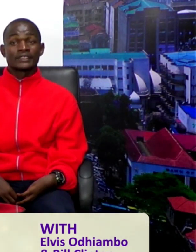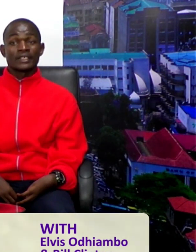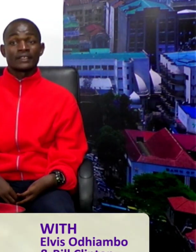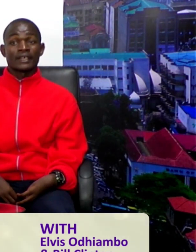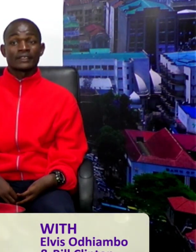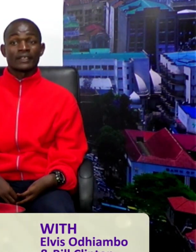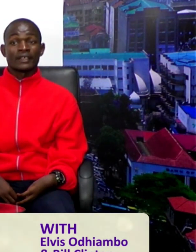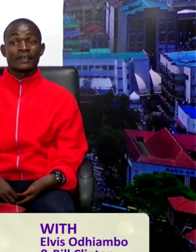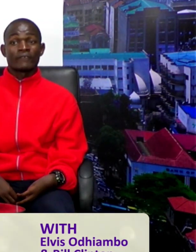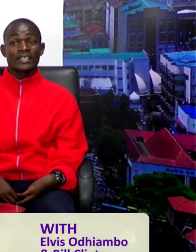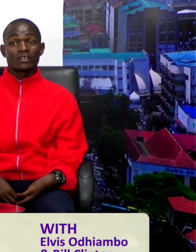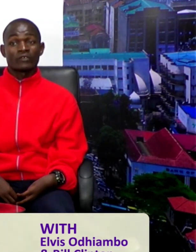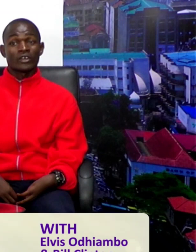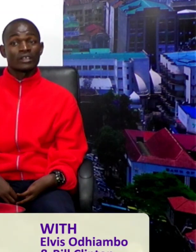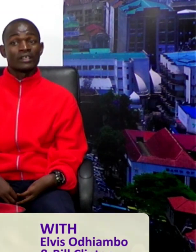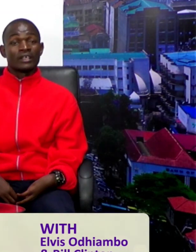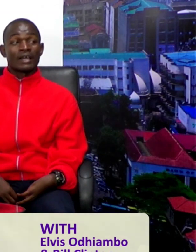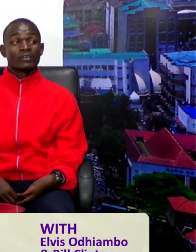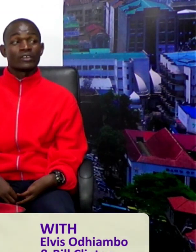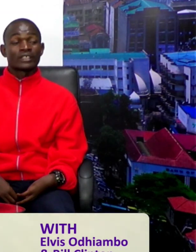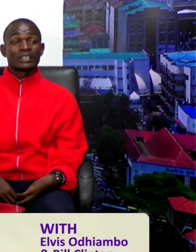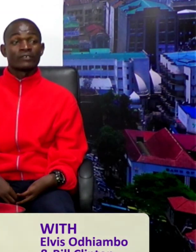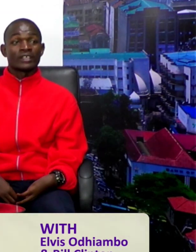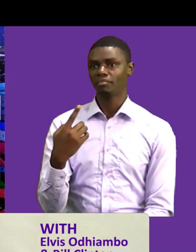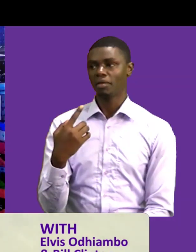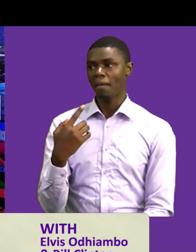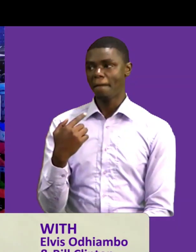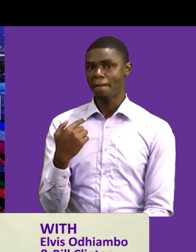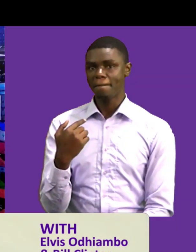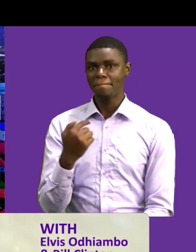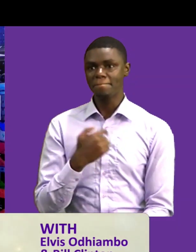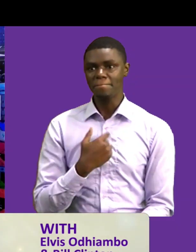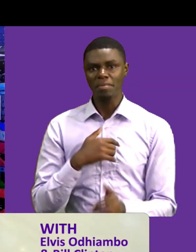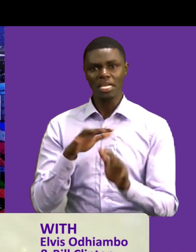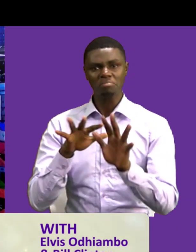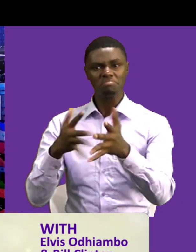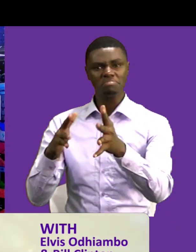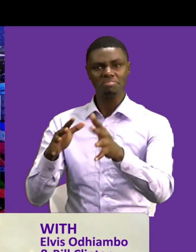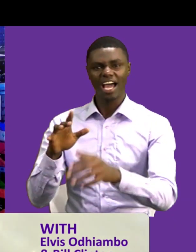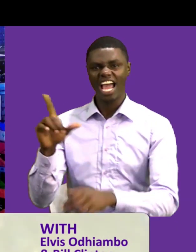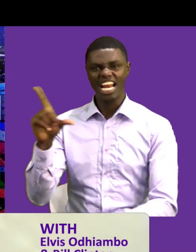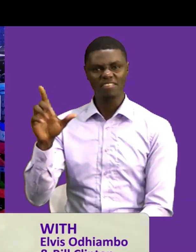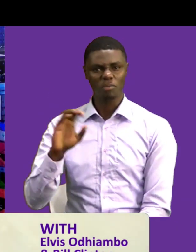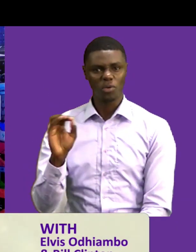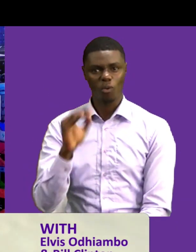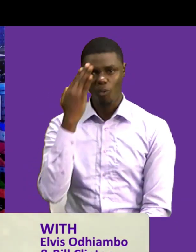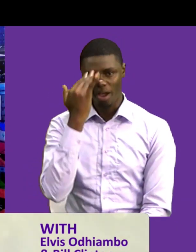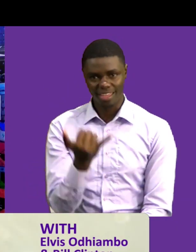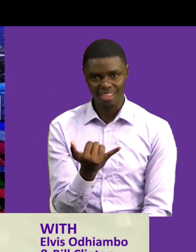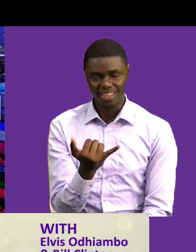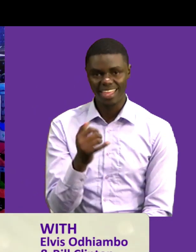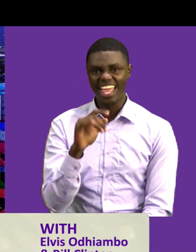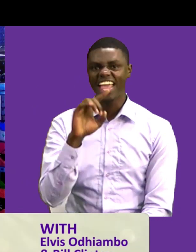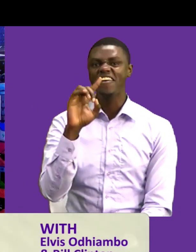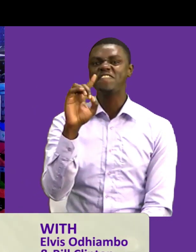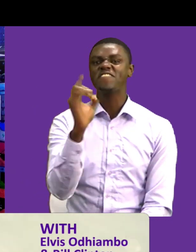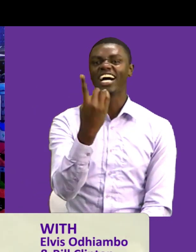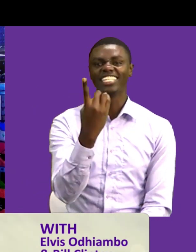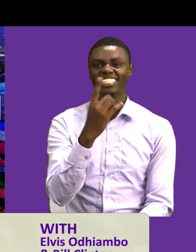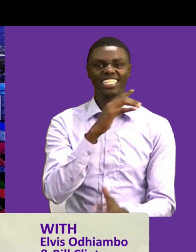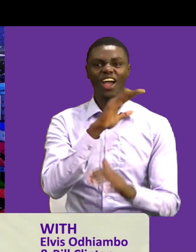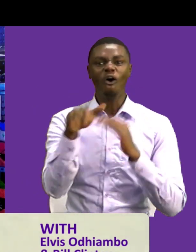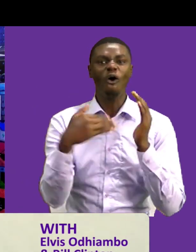I will say that first of all, I will not give much credit to Liverpool, because first of all,